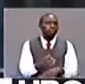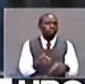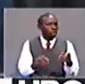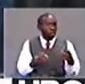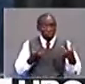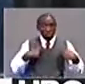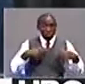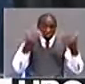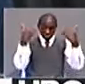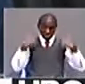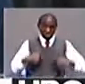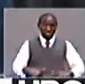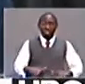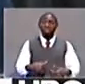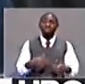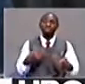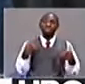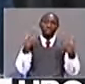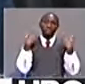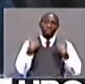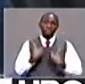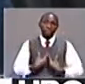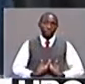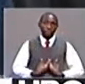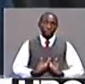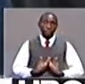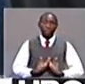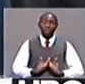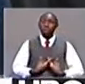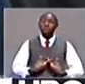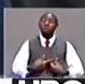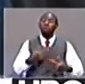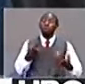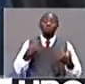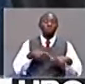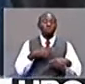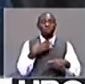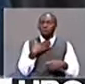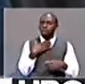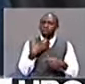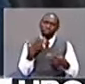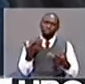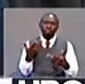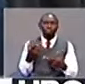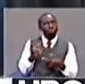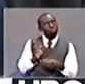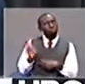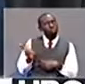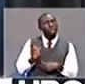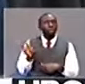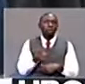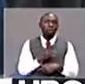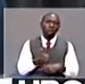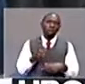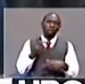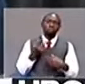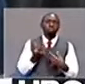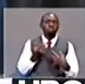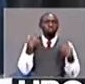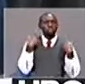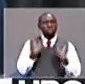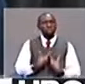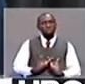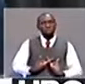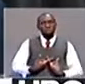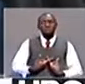see us putting on these rosaries, we want to imitate these archbishops and bishops. That's why I put on my cross as they normally put on. Since